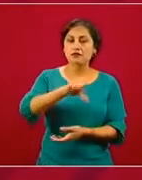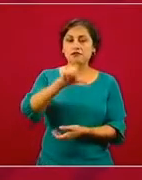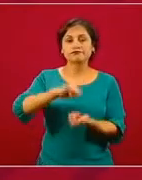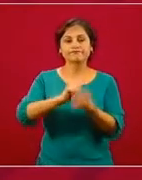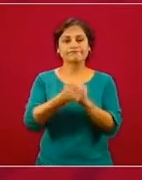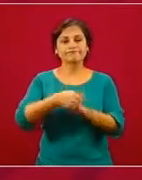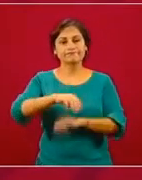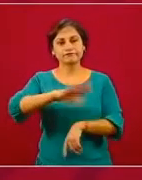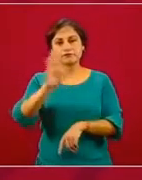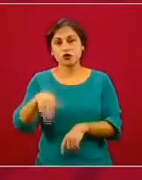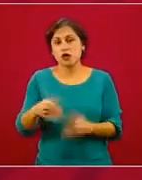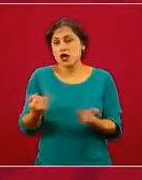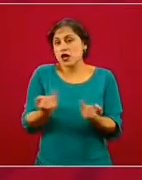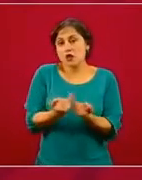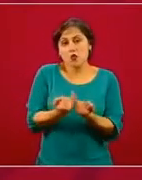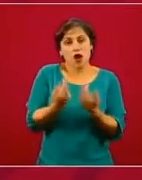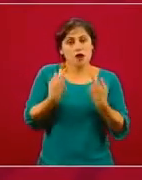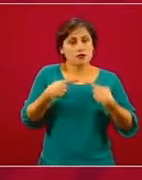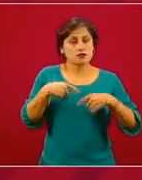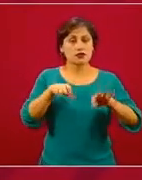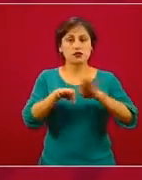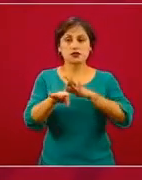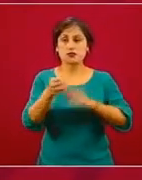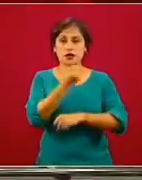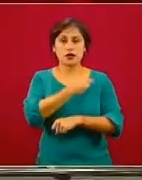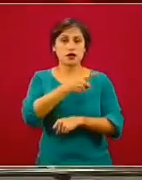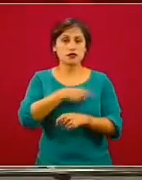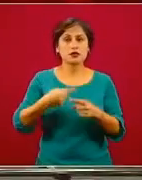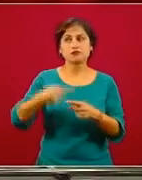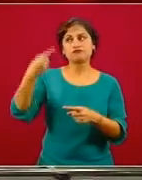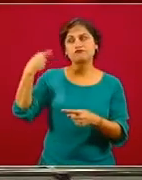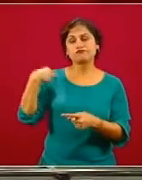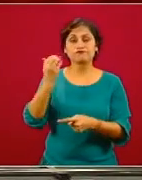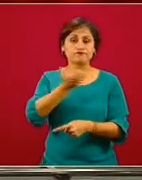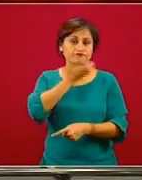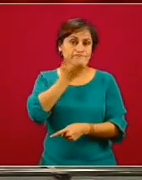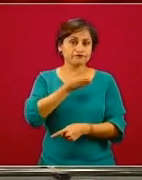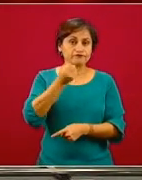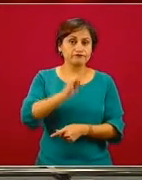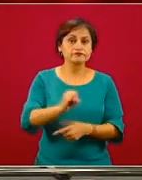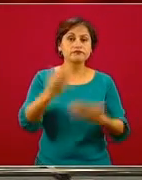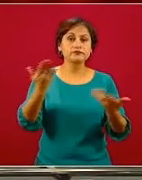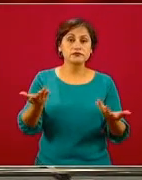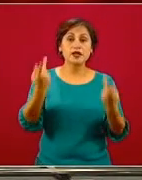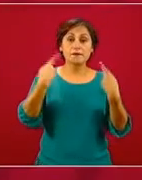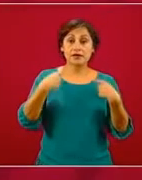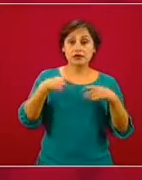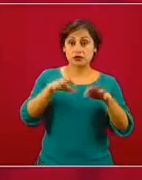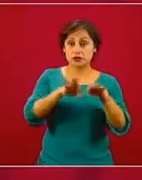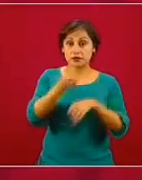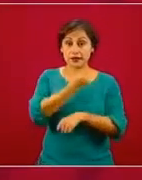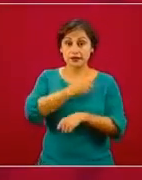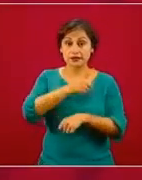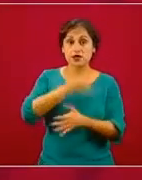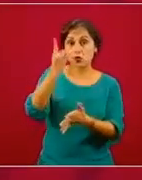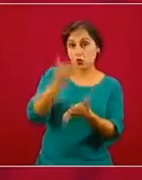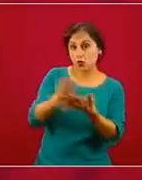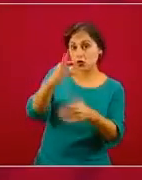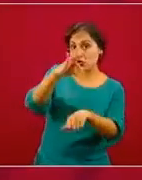products that are available in our country. So our health professionals, our health workers are also